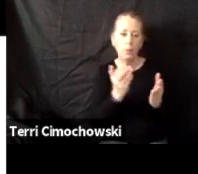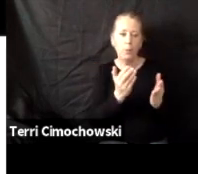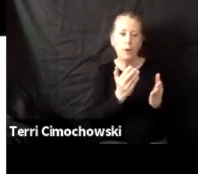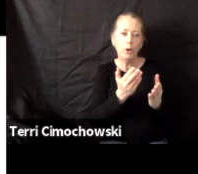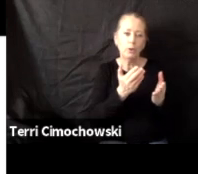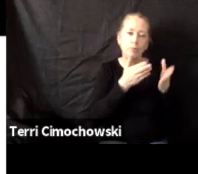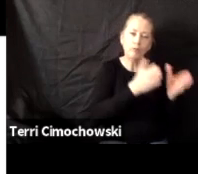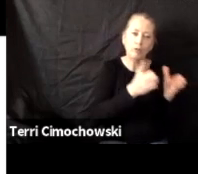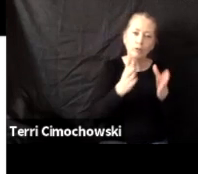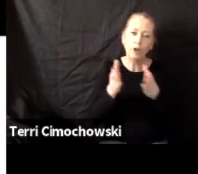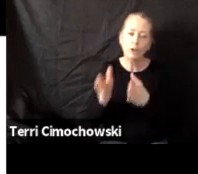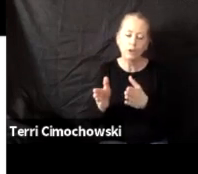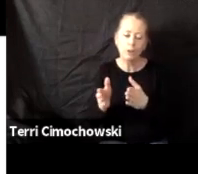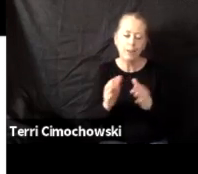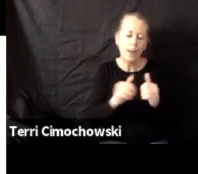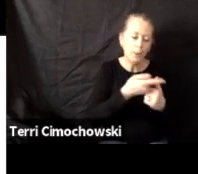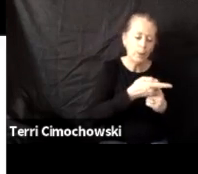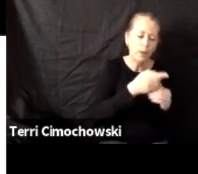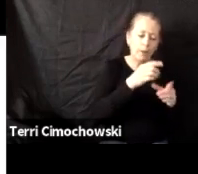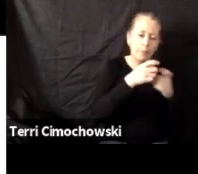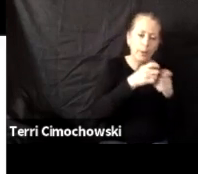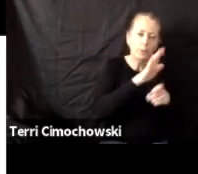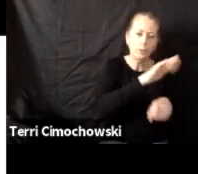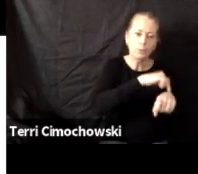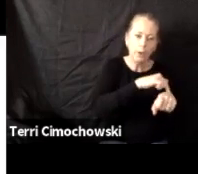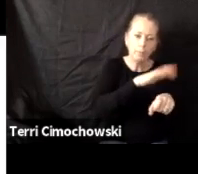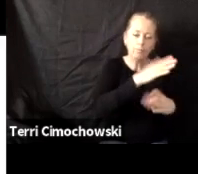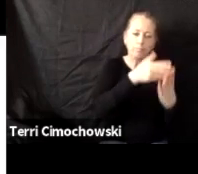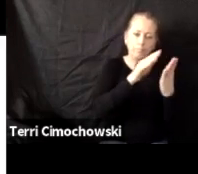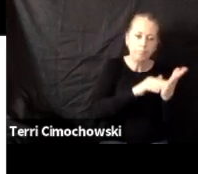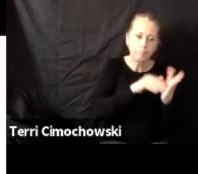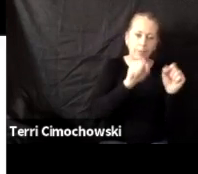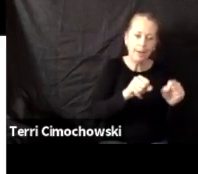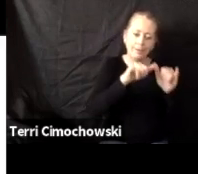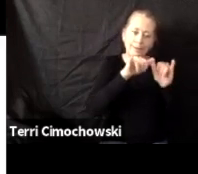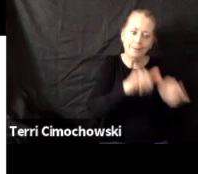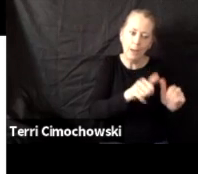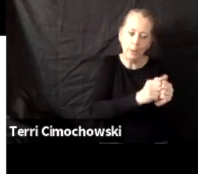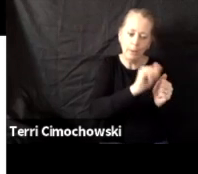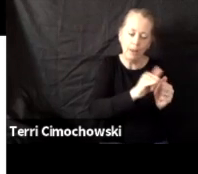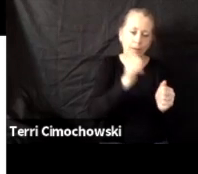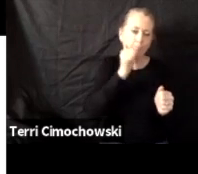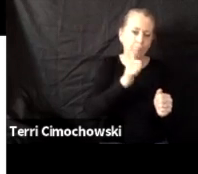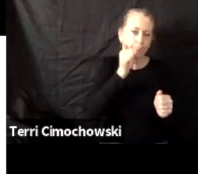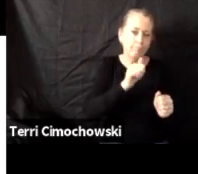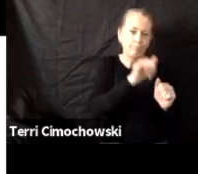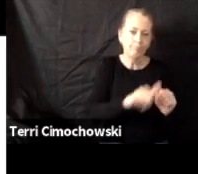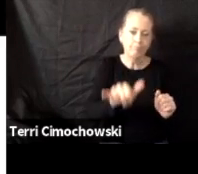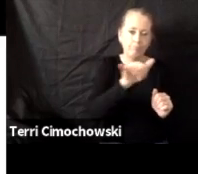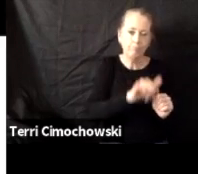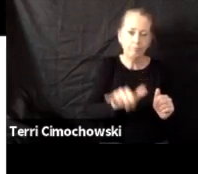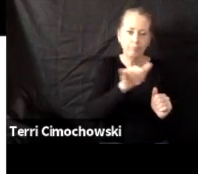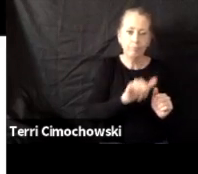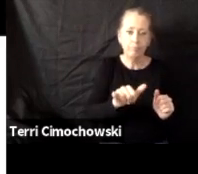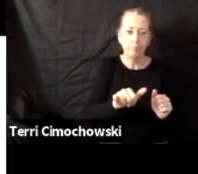child uses to manage his or her schedule? Is your child able to stick to a routine schedule? Are you or